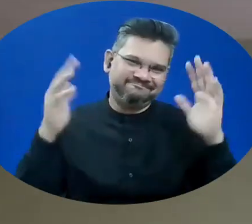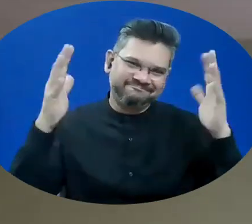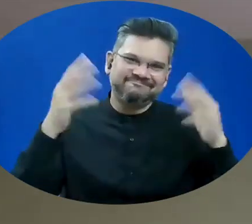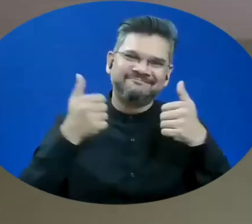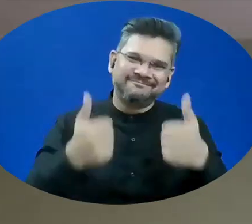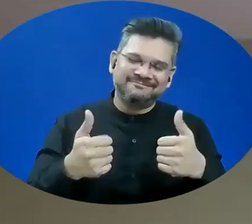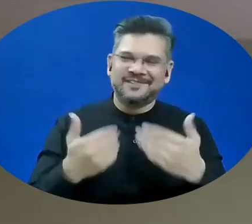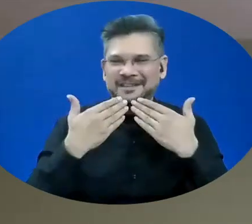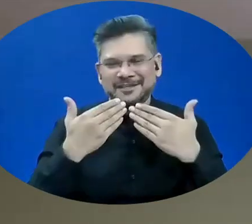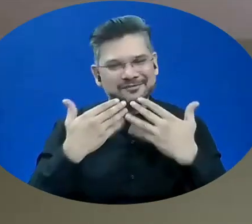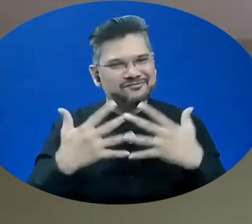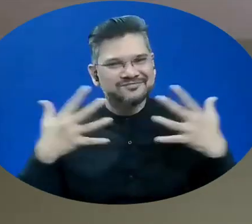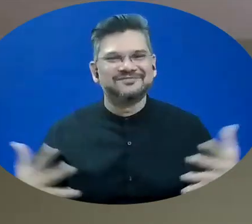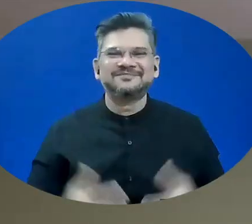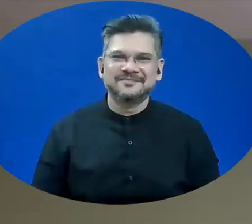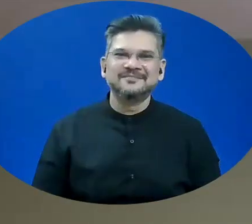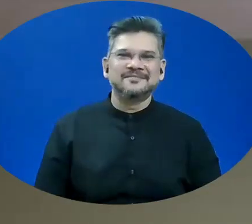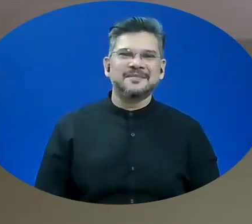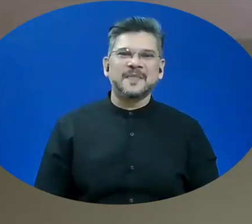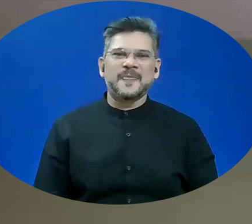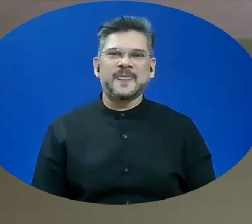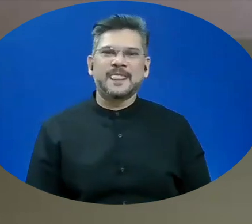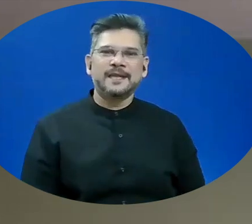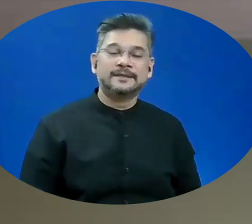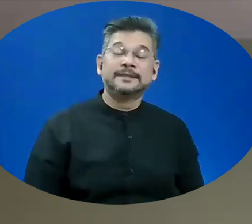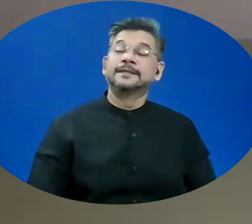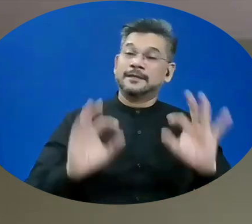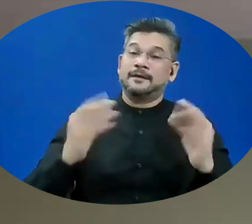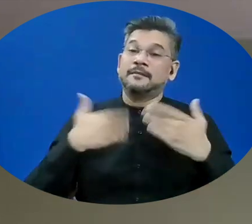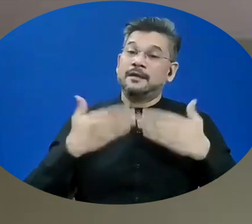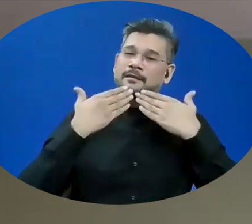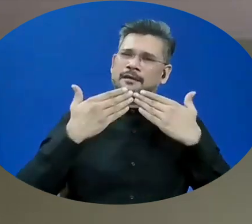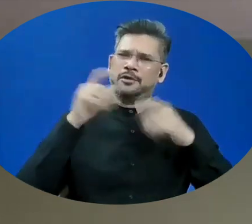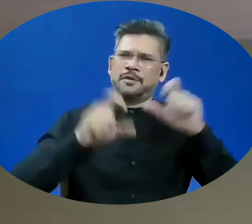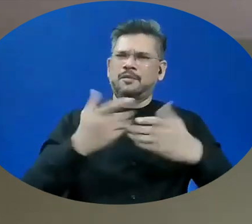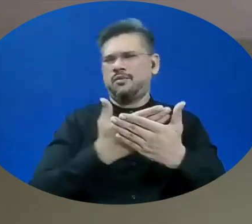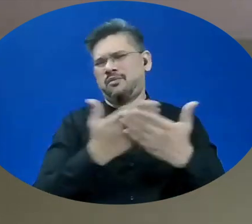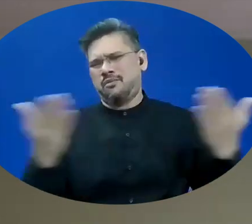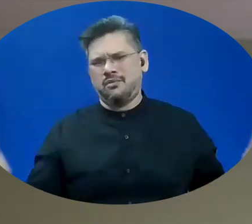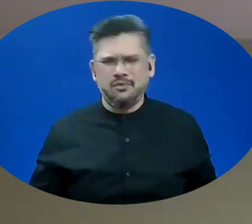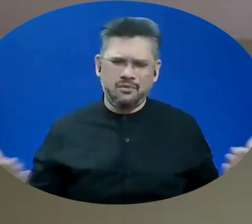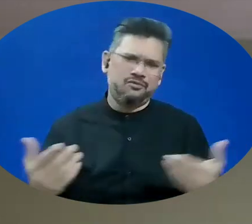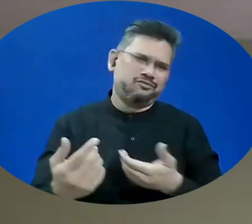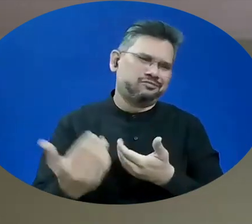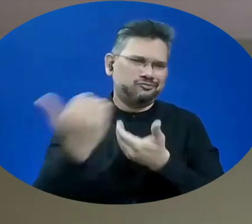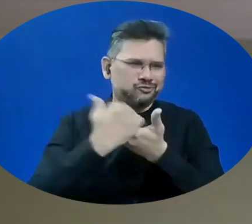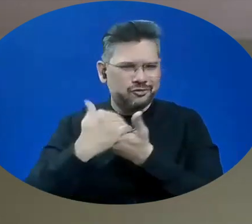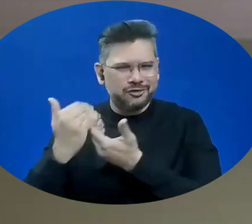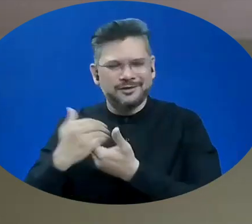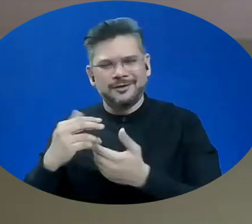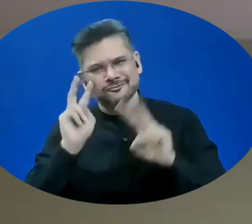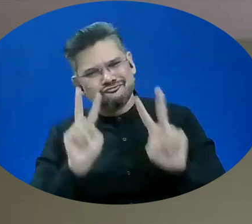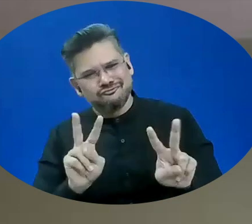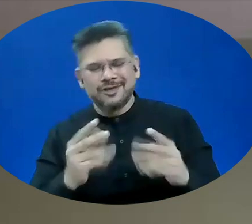much. Well, just thank you all for being here today. We are at time, unfortunately, but we're hoping that